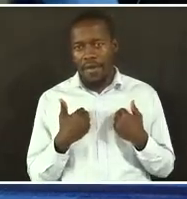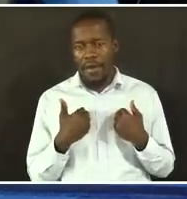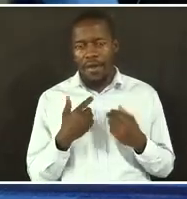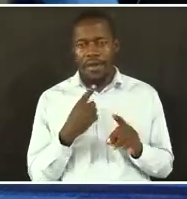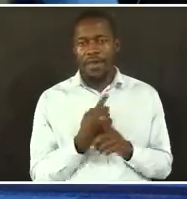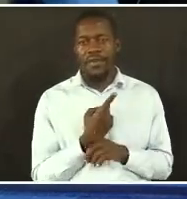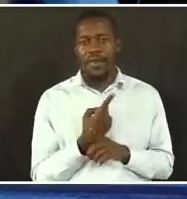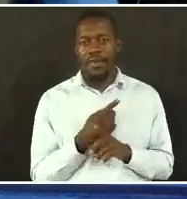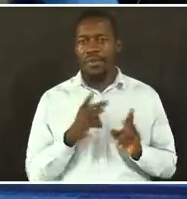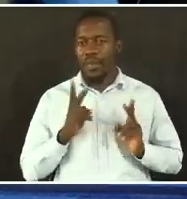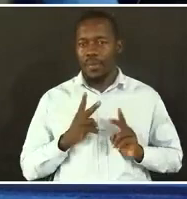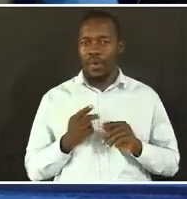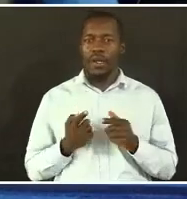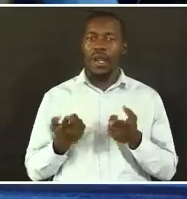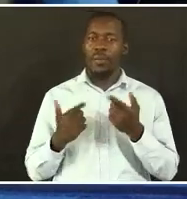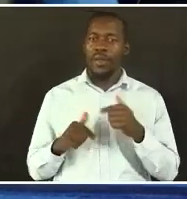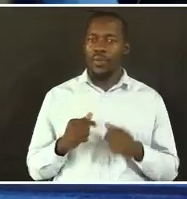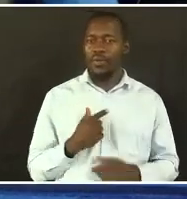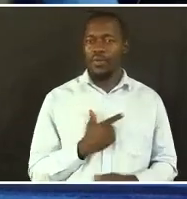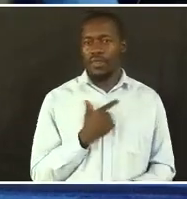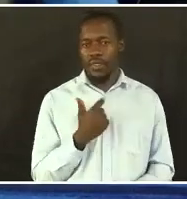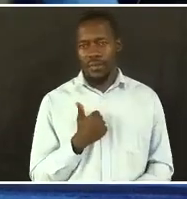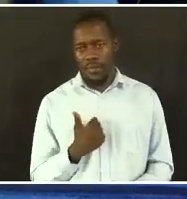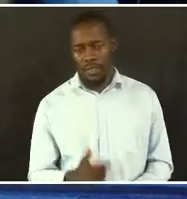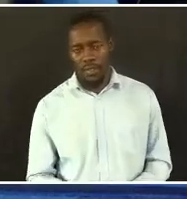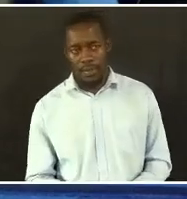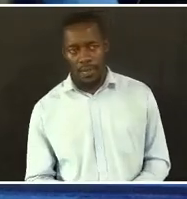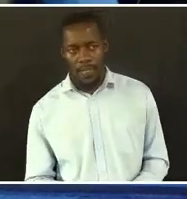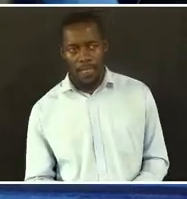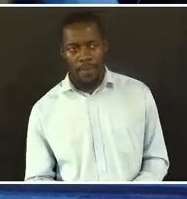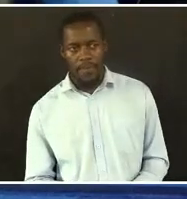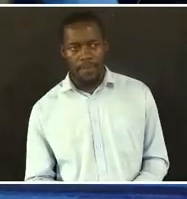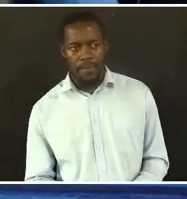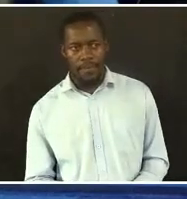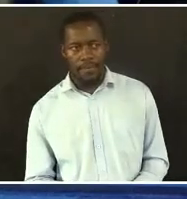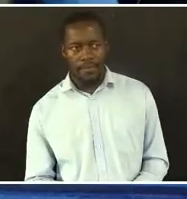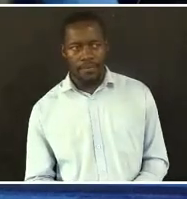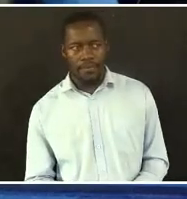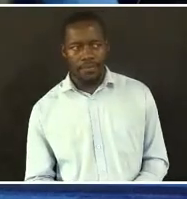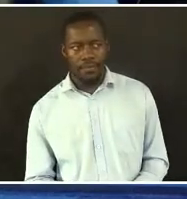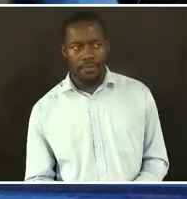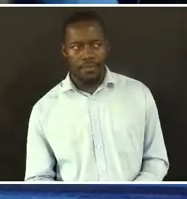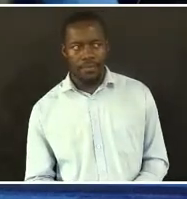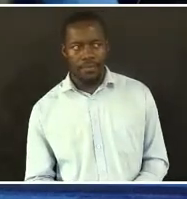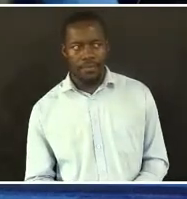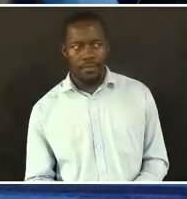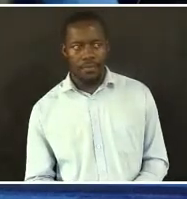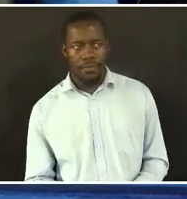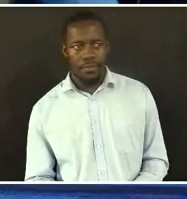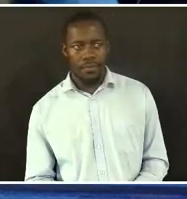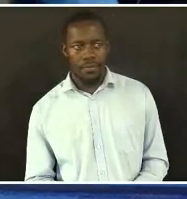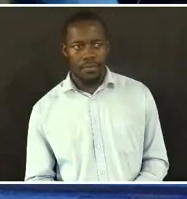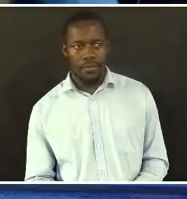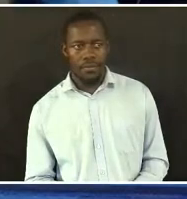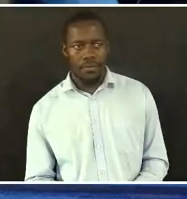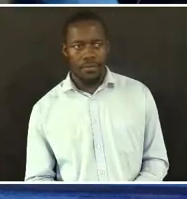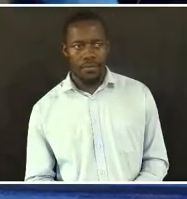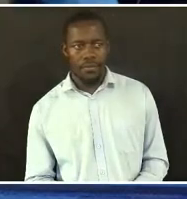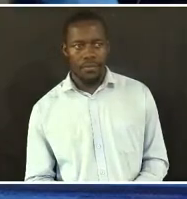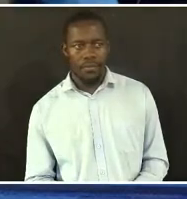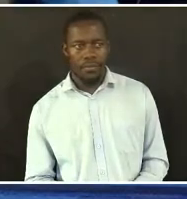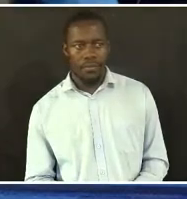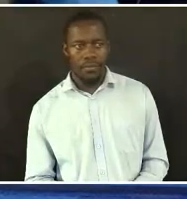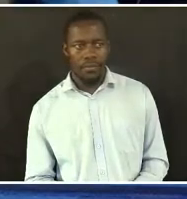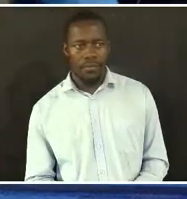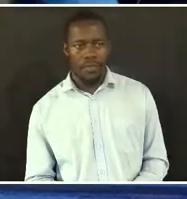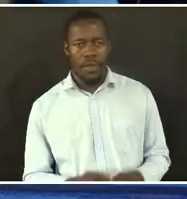So she was telling us that, "You know, most of these things you brought, can we just give them